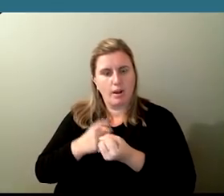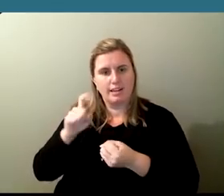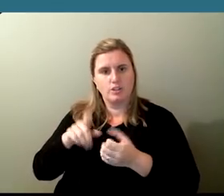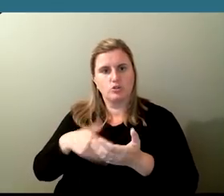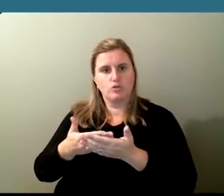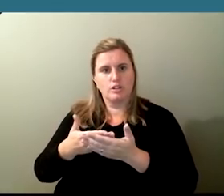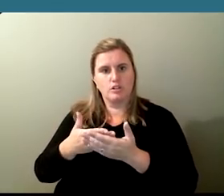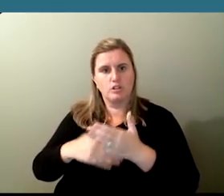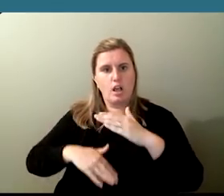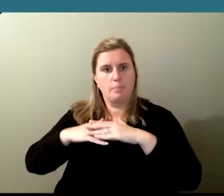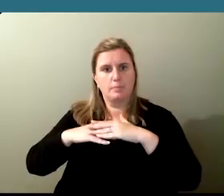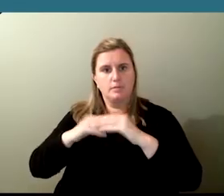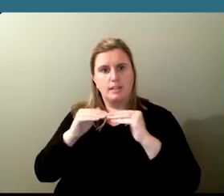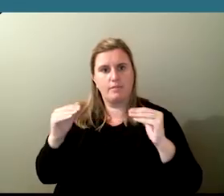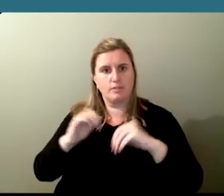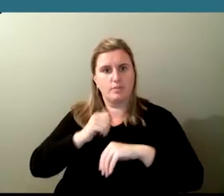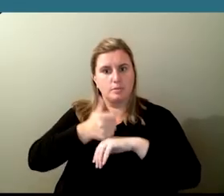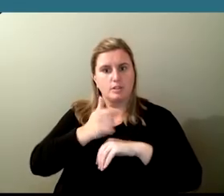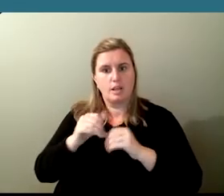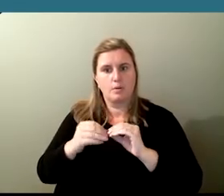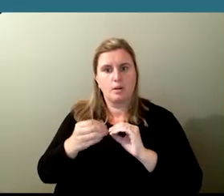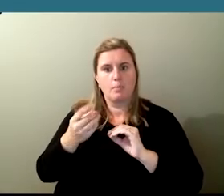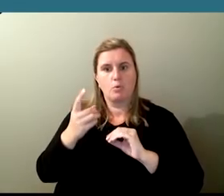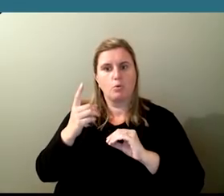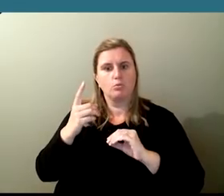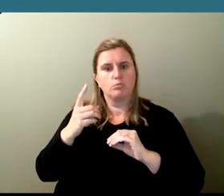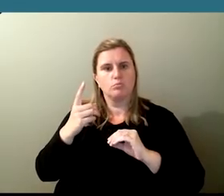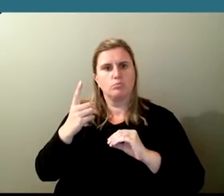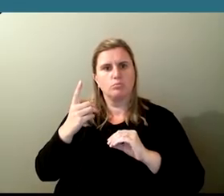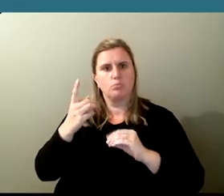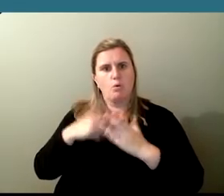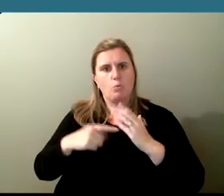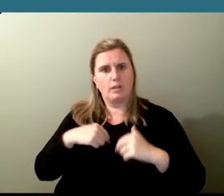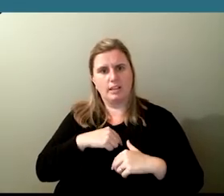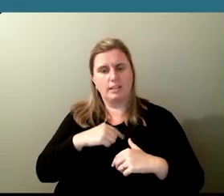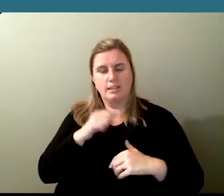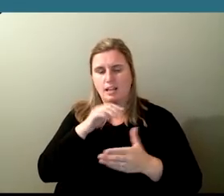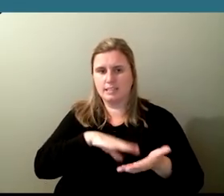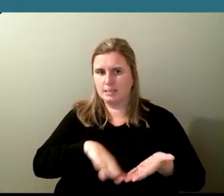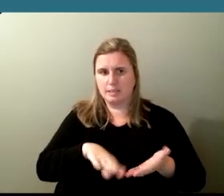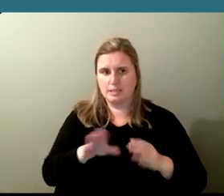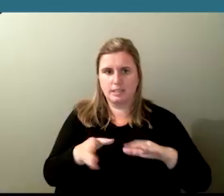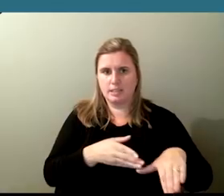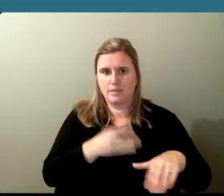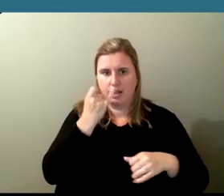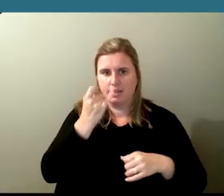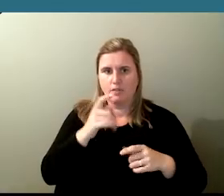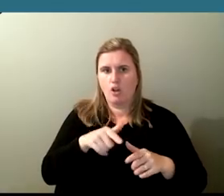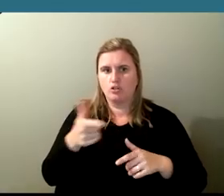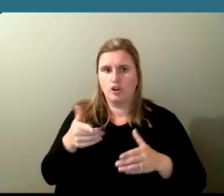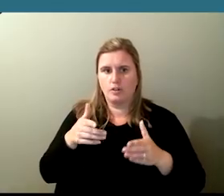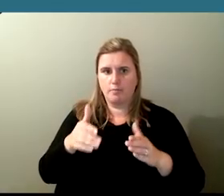levels of implementation. So that would be number one, because, you know, not dismissing the idea of using alternative